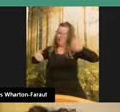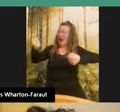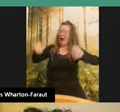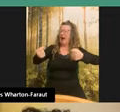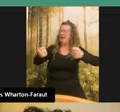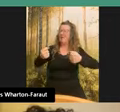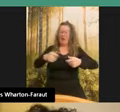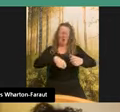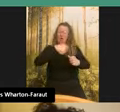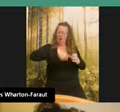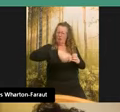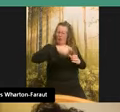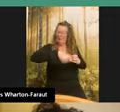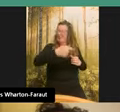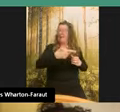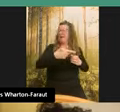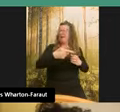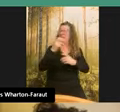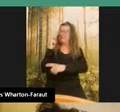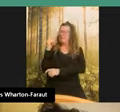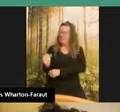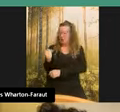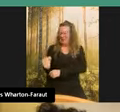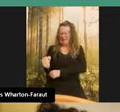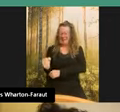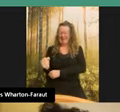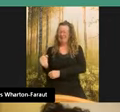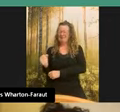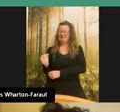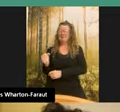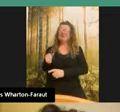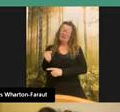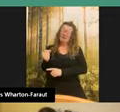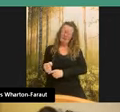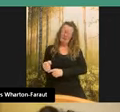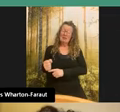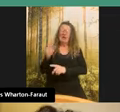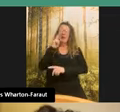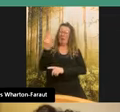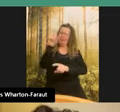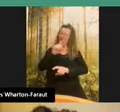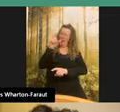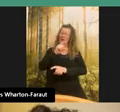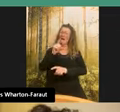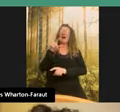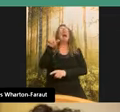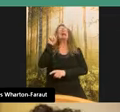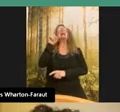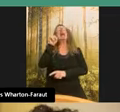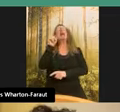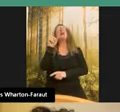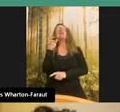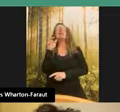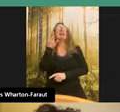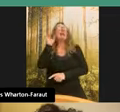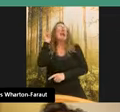that understanding. So the transport room is canary yellow and deep orange. And we enter through the legs of a giant flag woman who